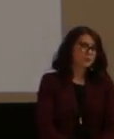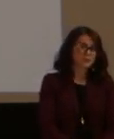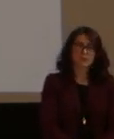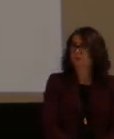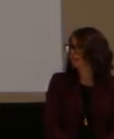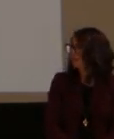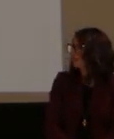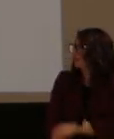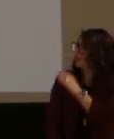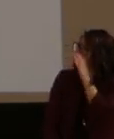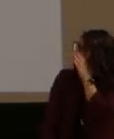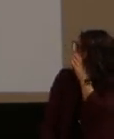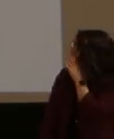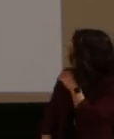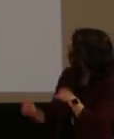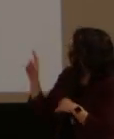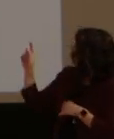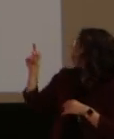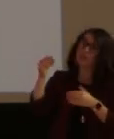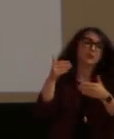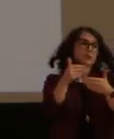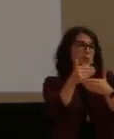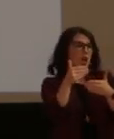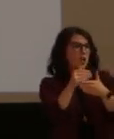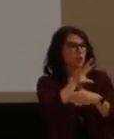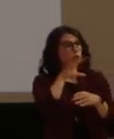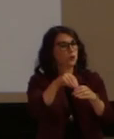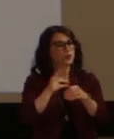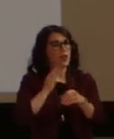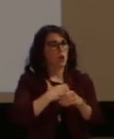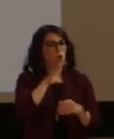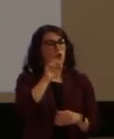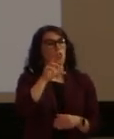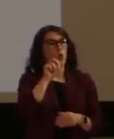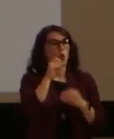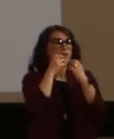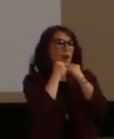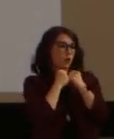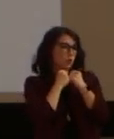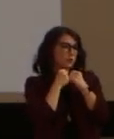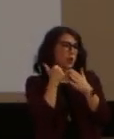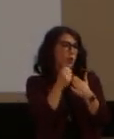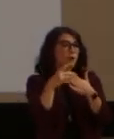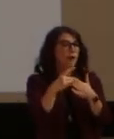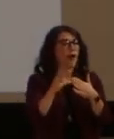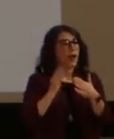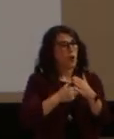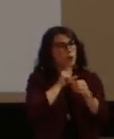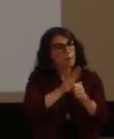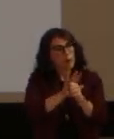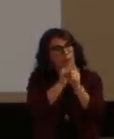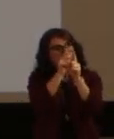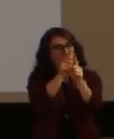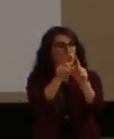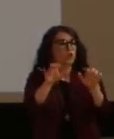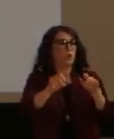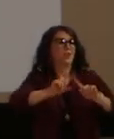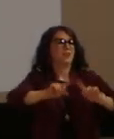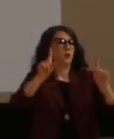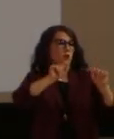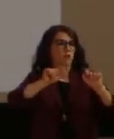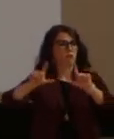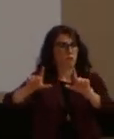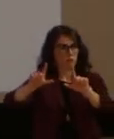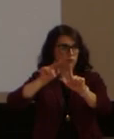This slide includes the core values that guide the program's commitment to doing things differently, to doing them